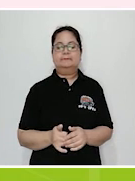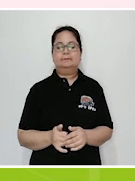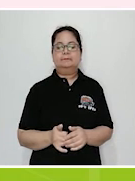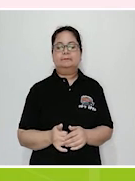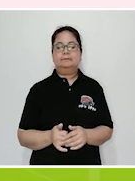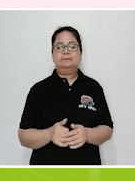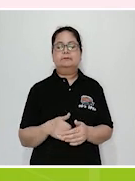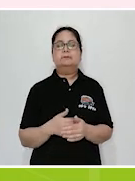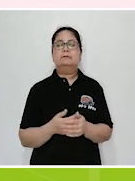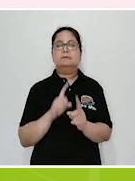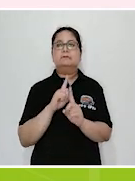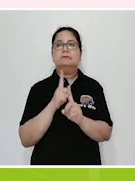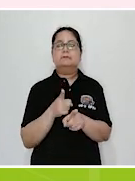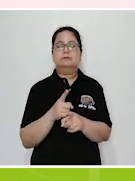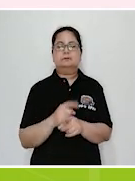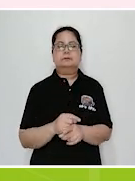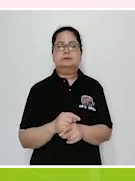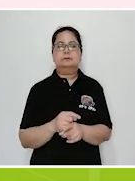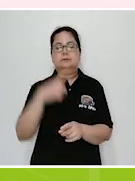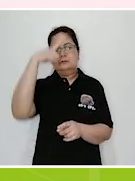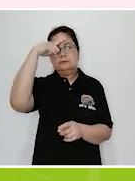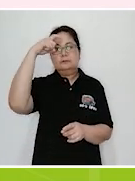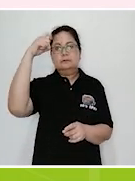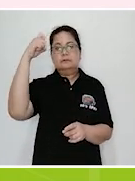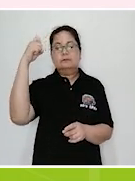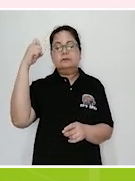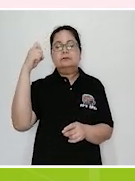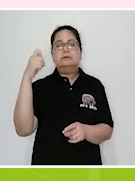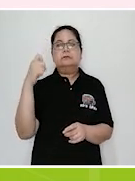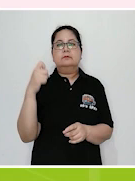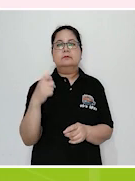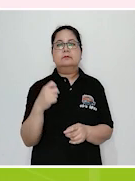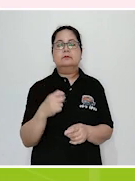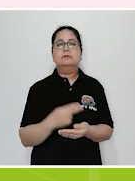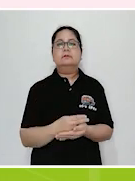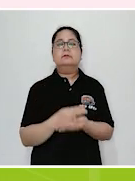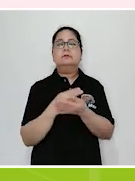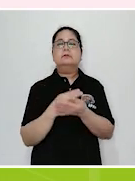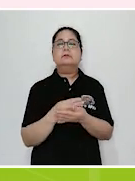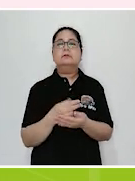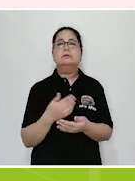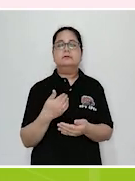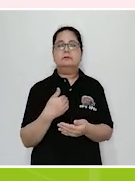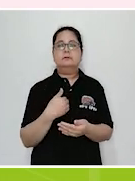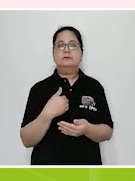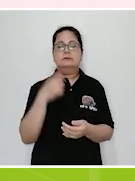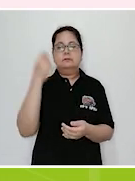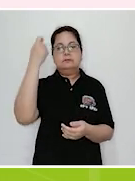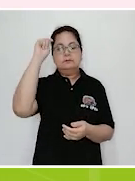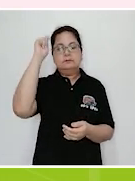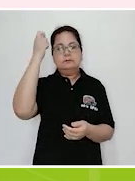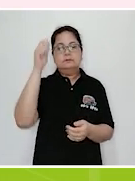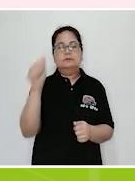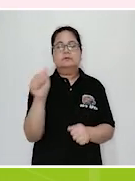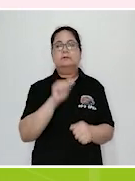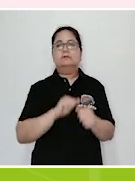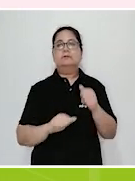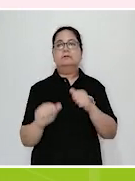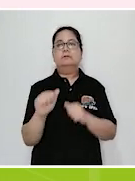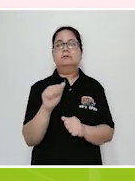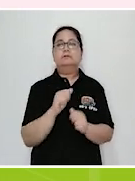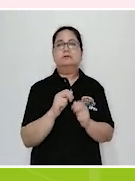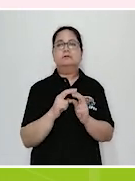Hey, someone just said, because it encourages me to think actively. Such a